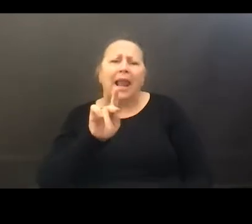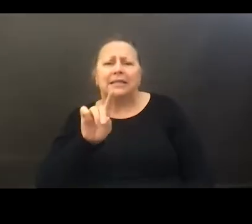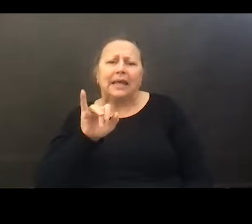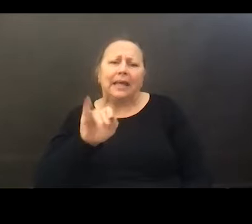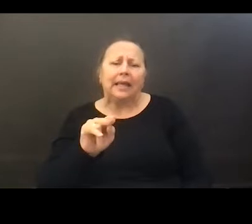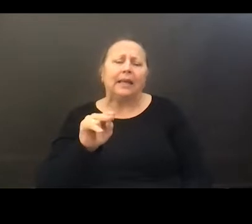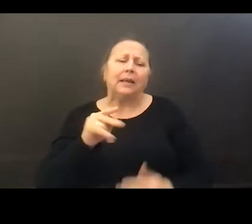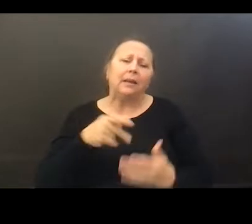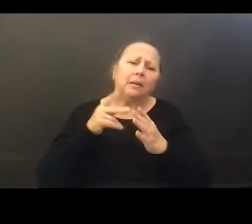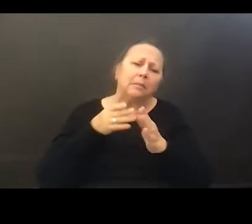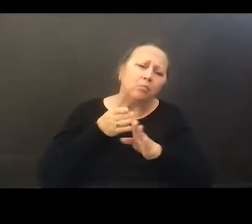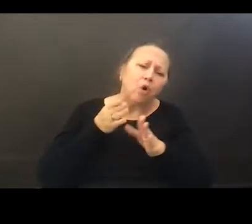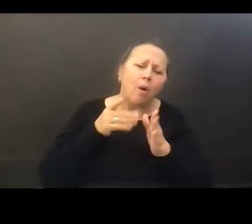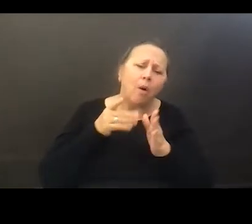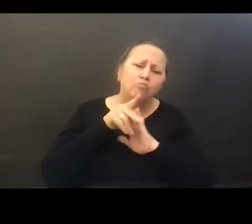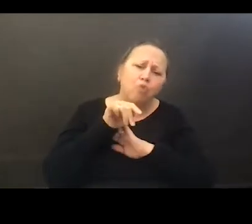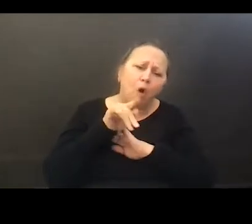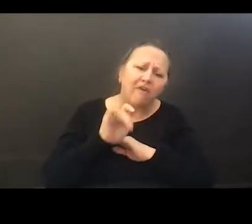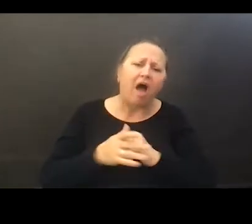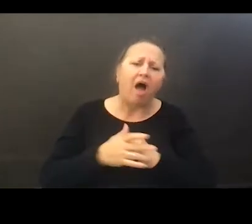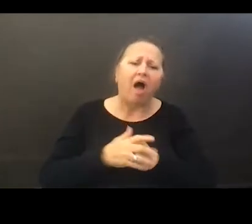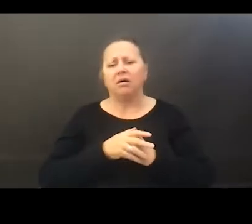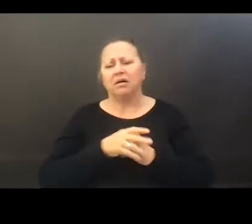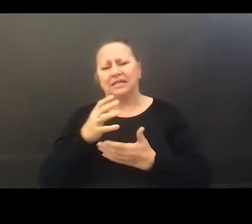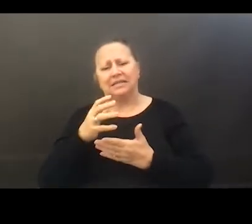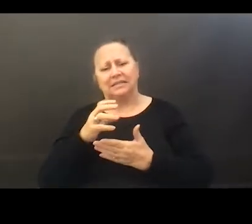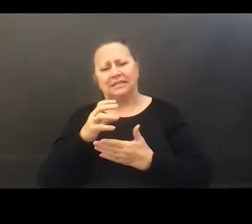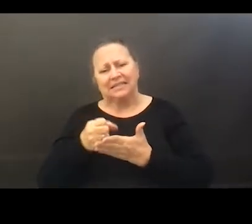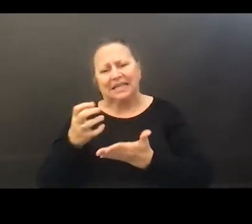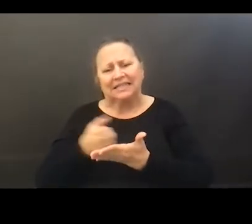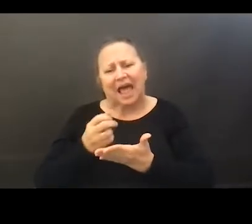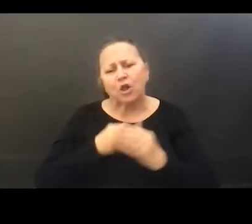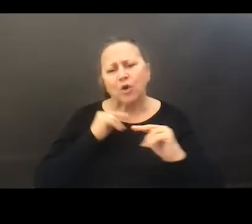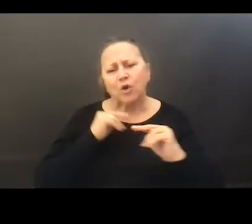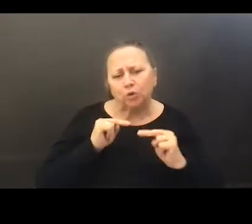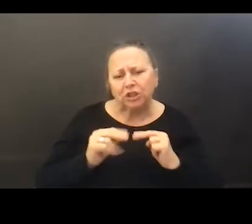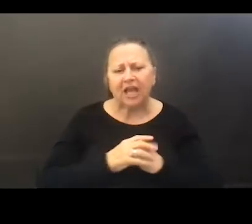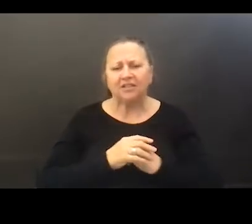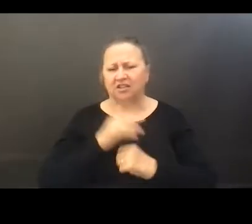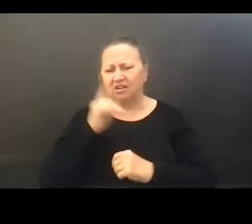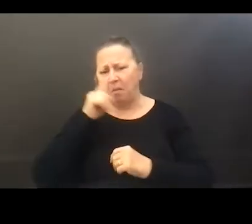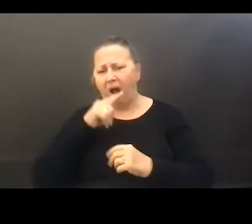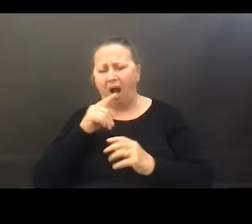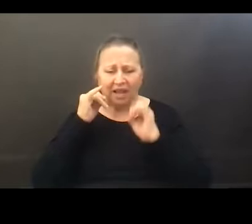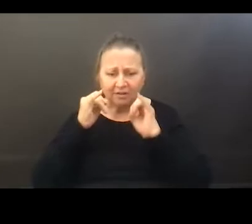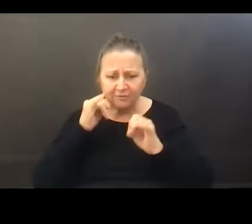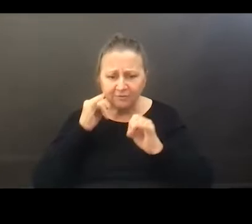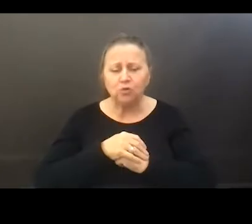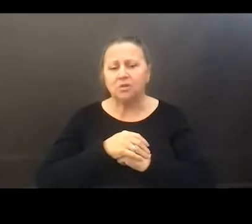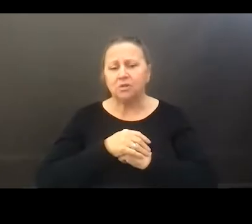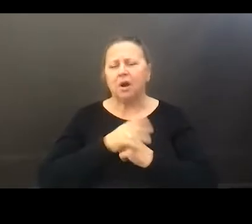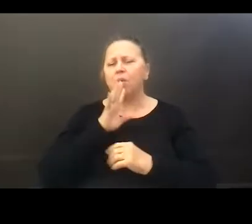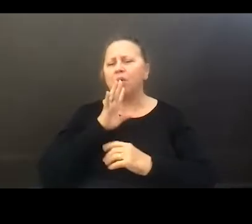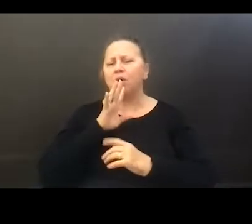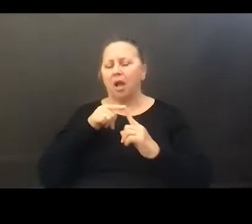do salary negotiation. We can schedule mock interviews, but we're going to talk about how you can get your resume and